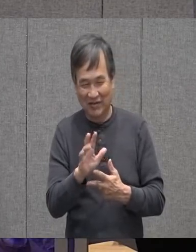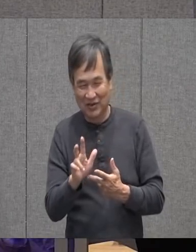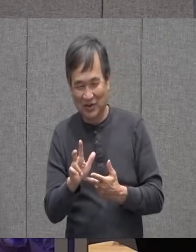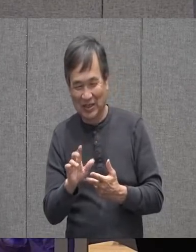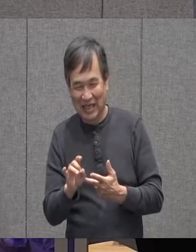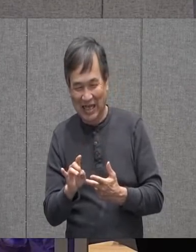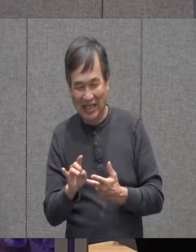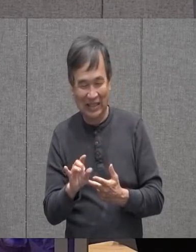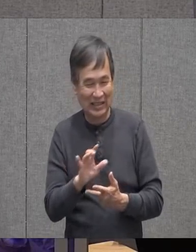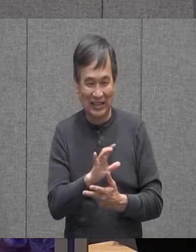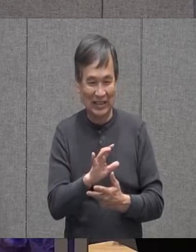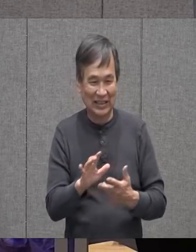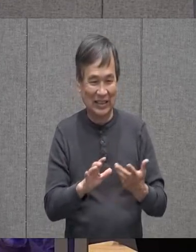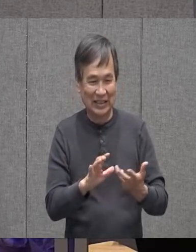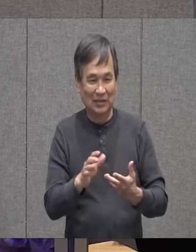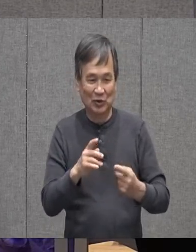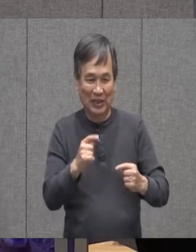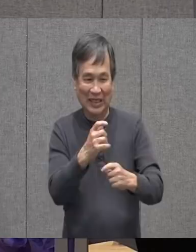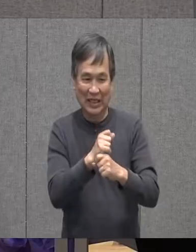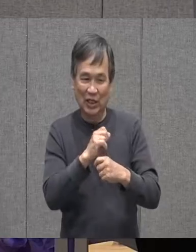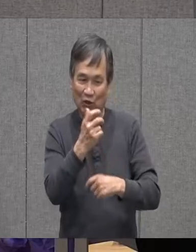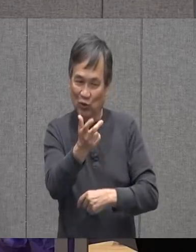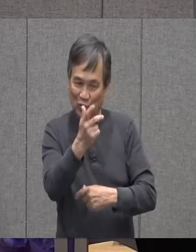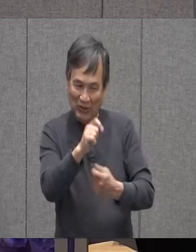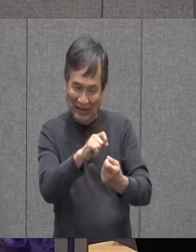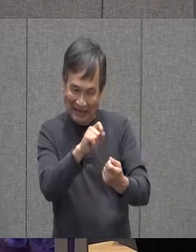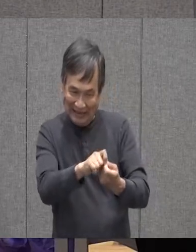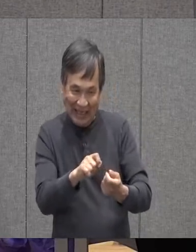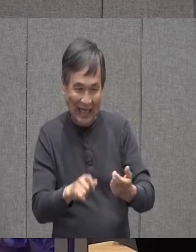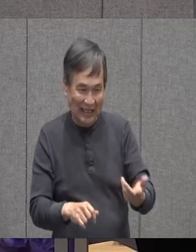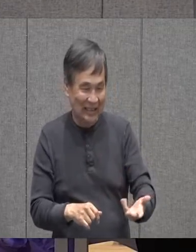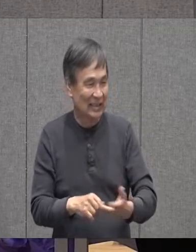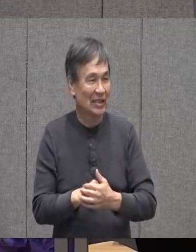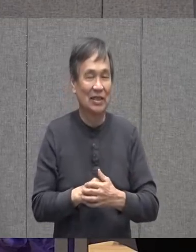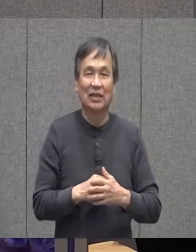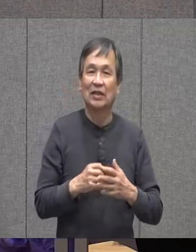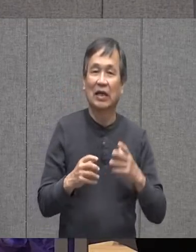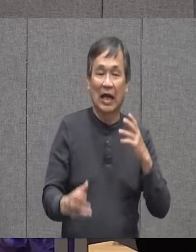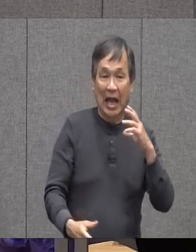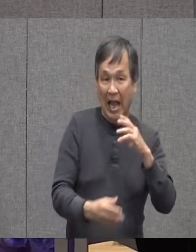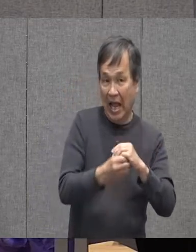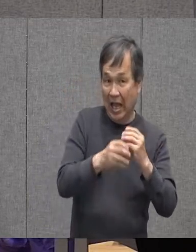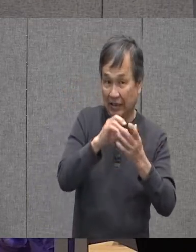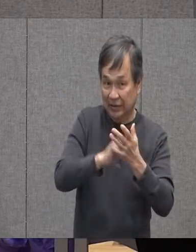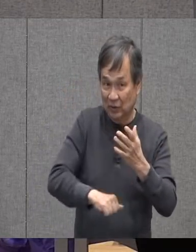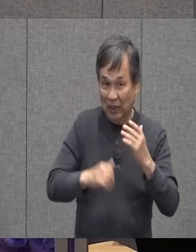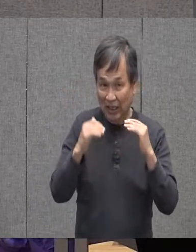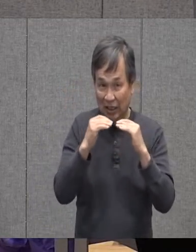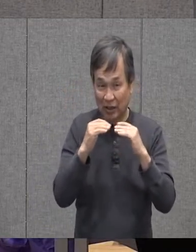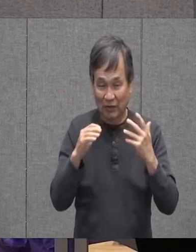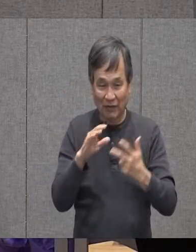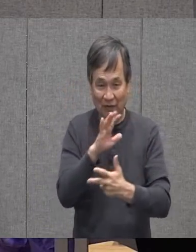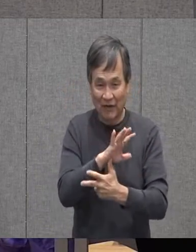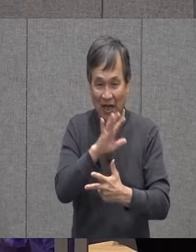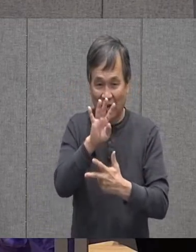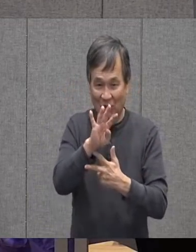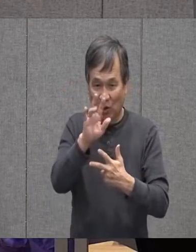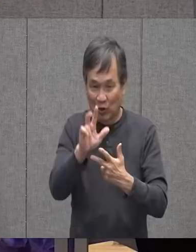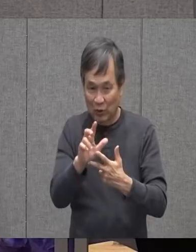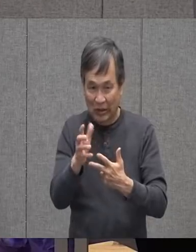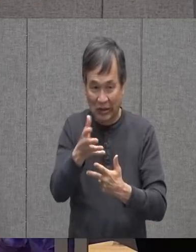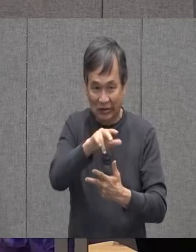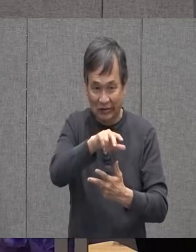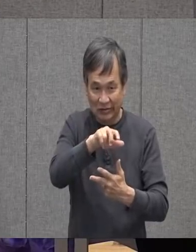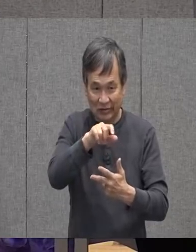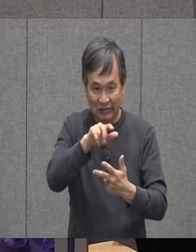8. That's not going to get me any further. I have to get something that's going to make adding or subtracting with that 5, 4, and 3 to be able to